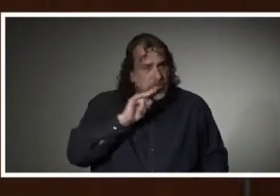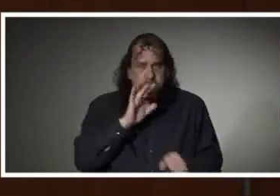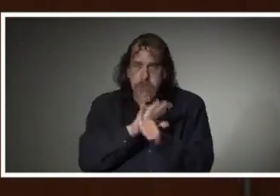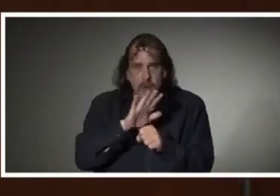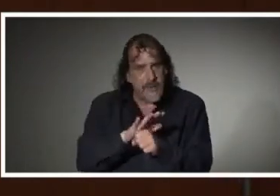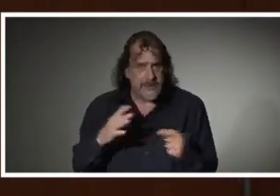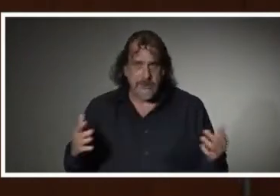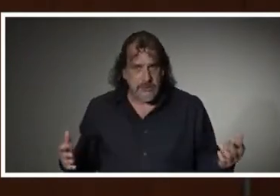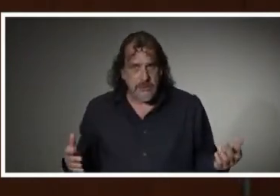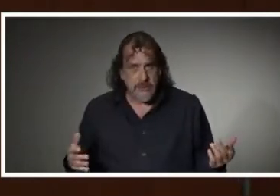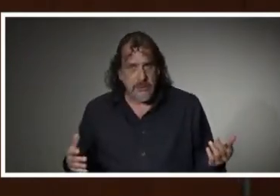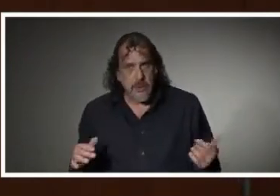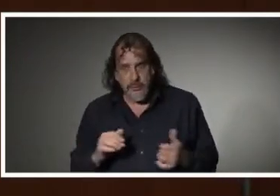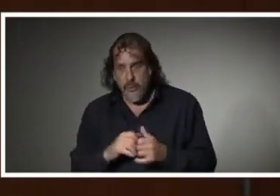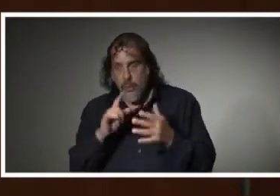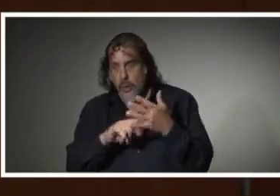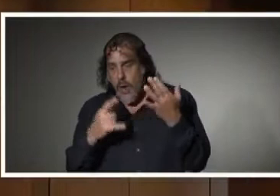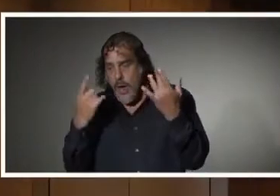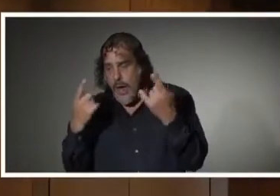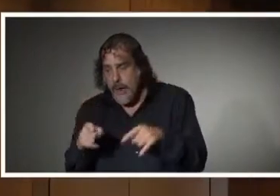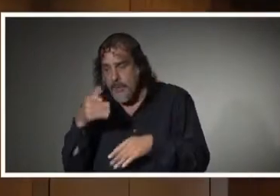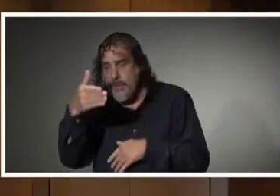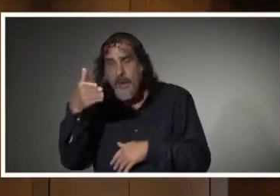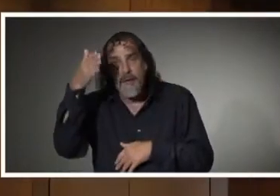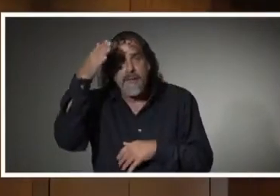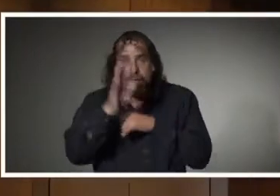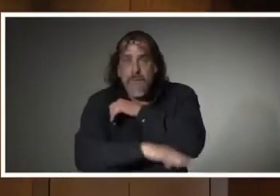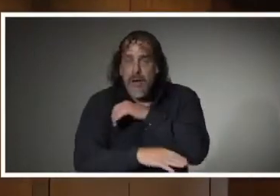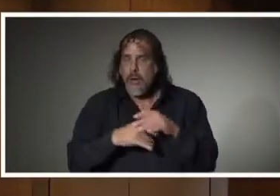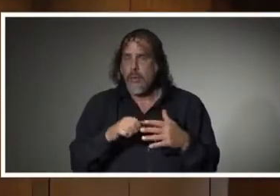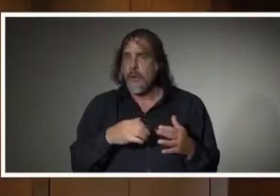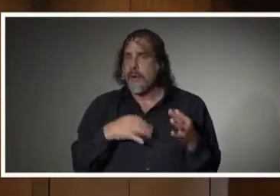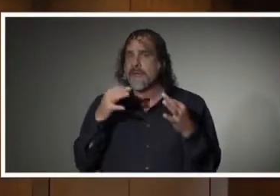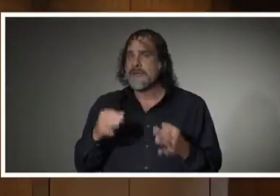we'll have to make decisions based on what our reality is.